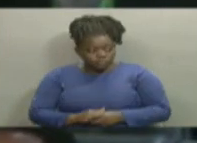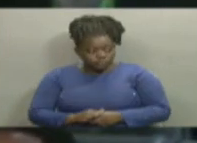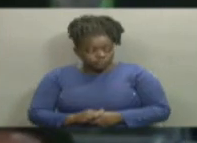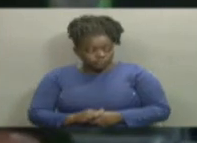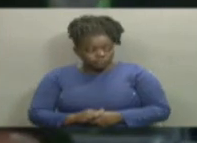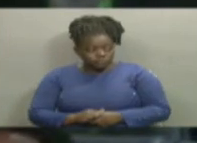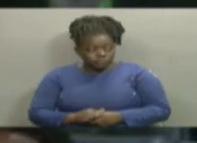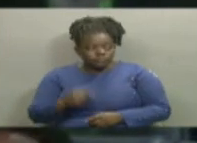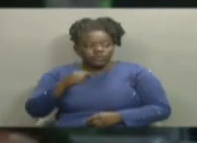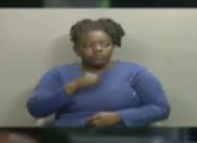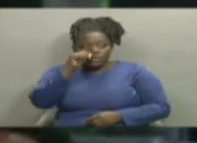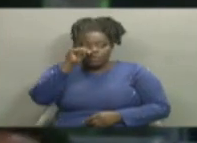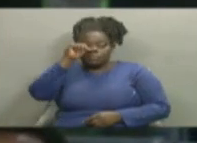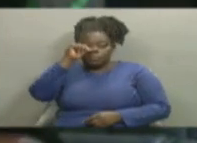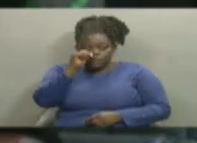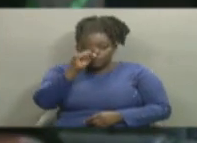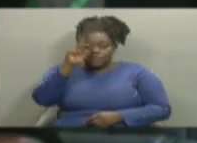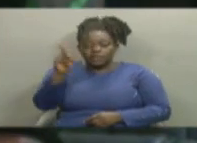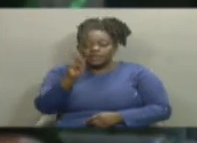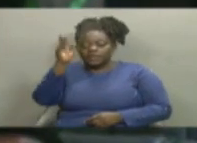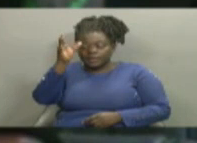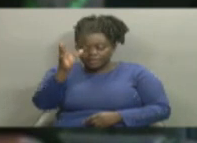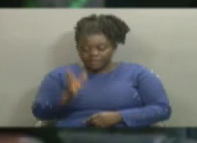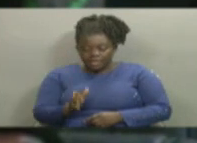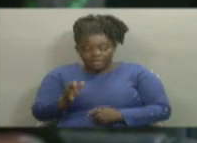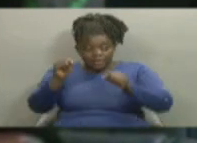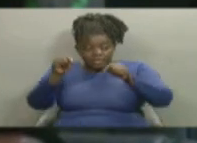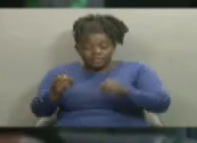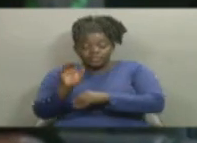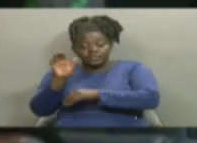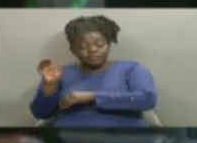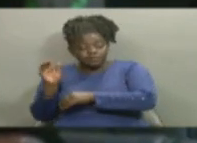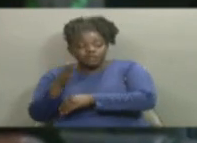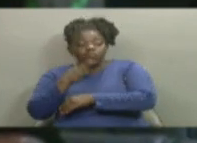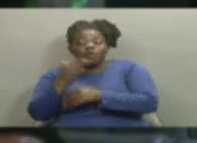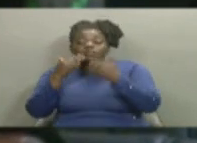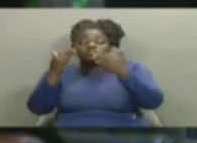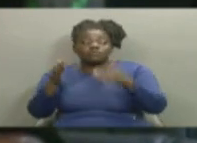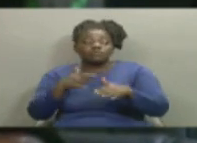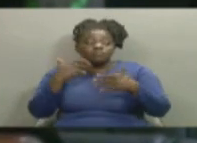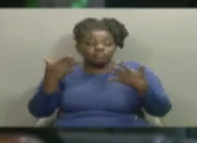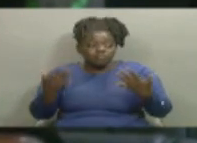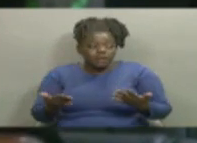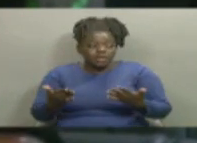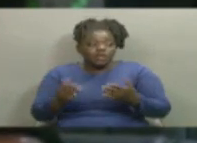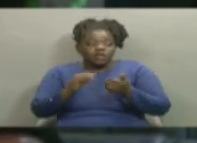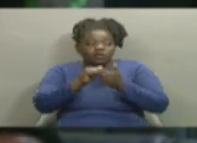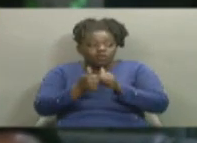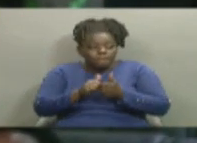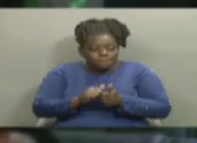I am a very proud Kenyan this evening. I want to thank my worthy competitor,